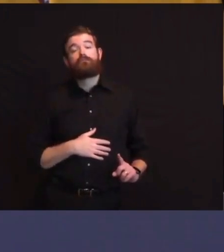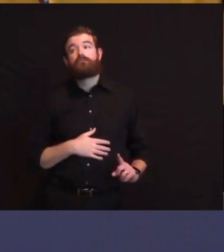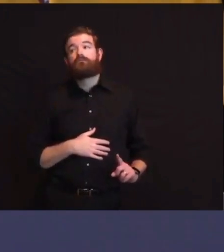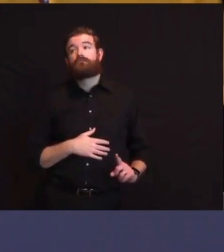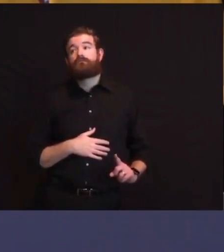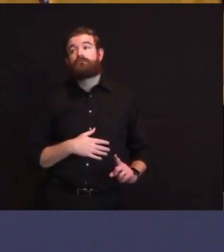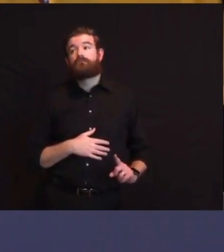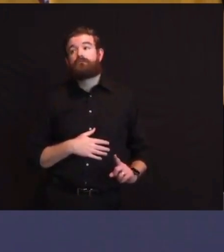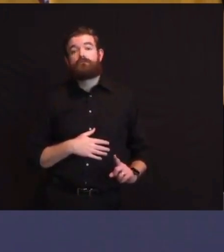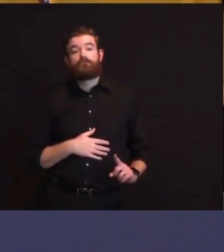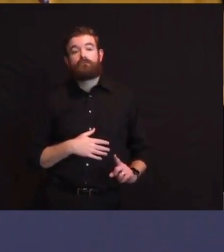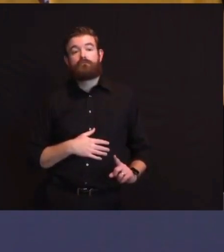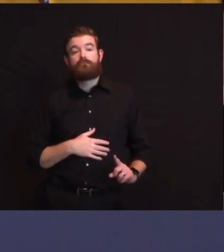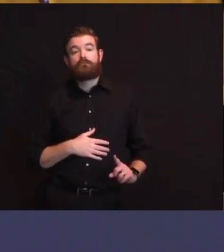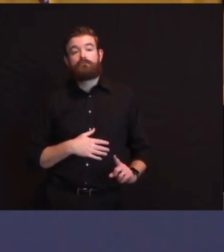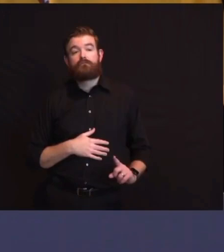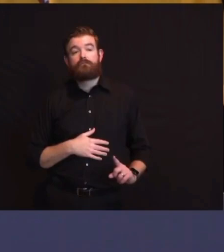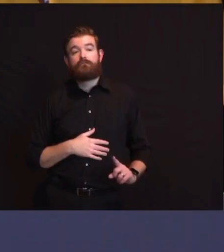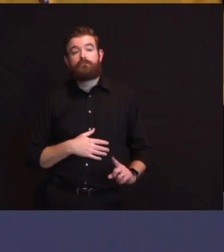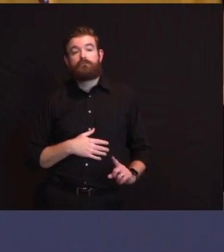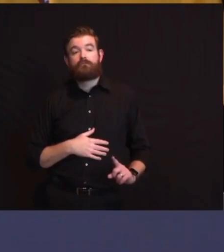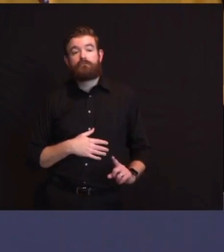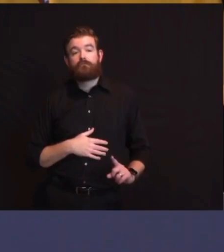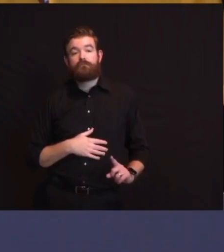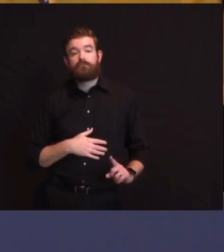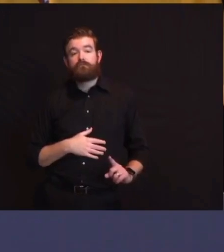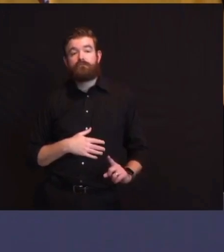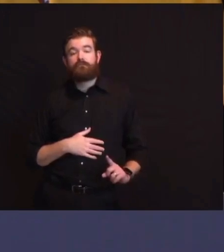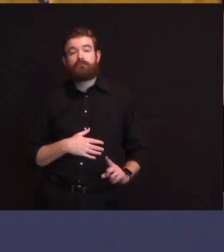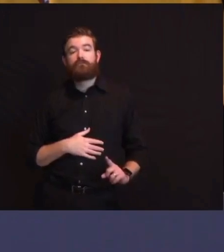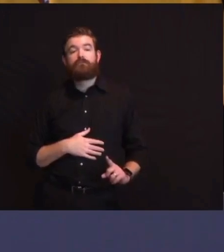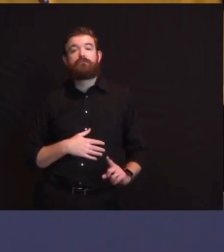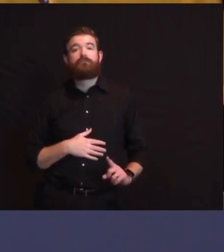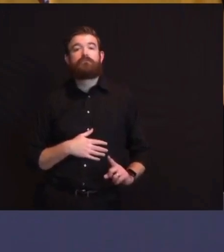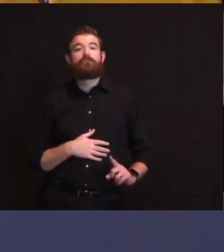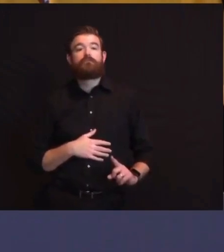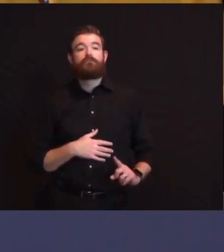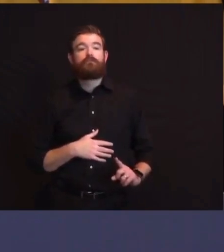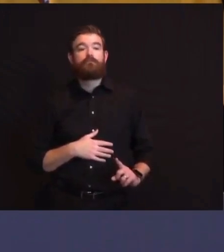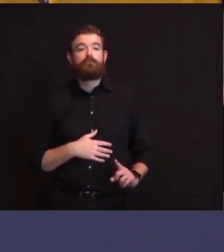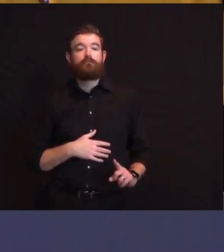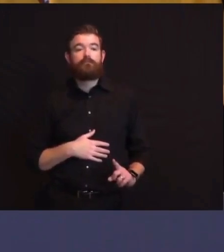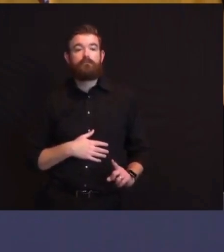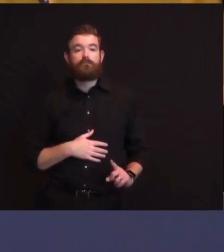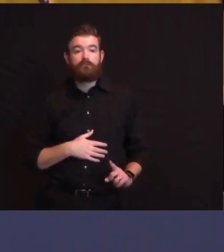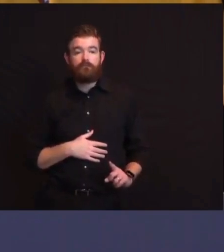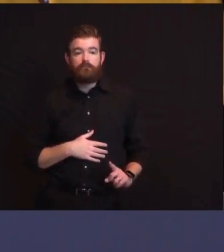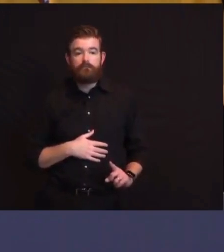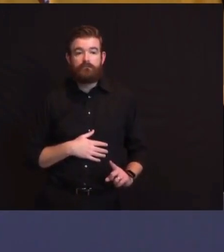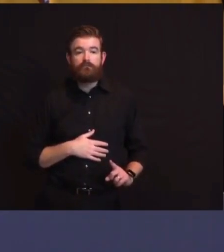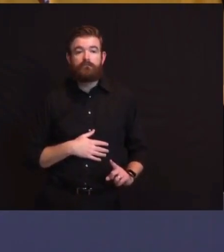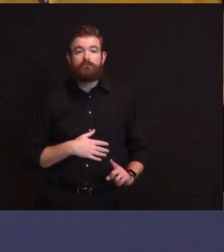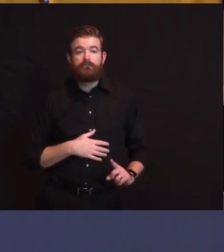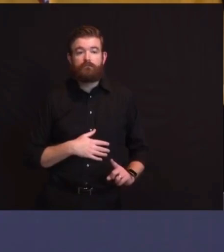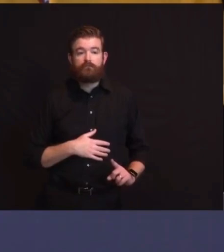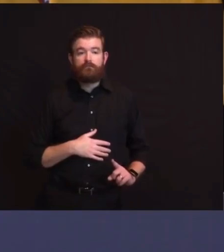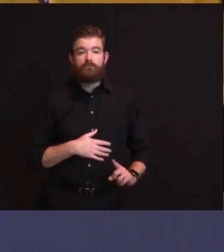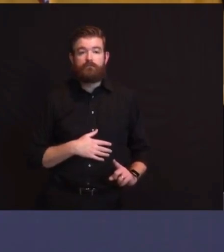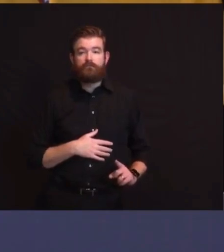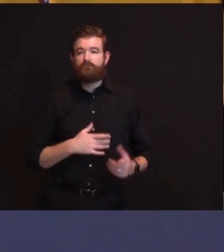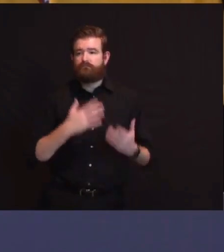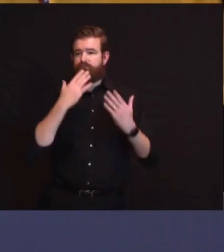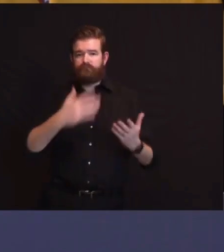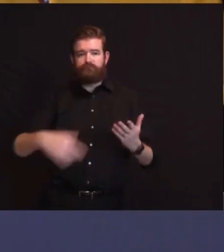tomorrow, this is your last press conference. And Matt, thank you for not just your help in these press conferences, but for your extraordinary